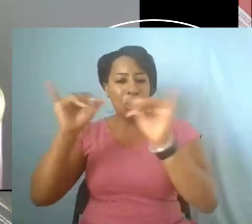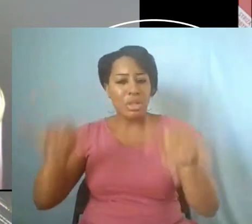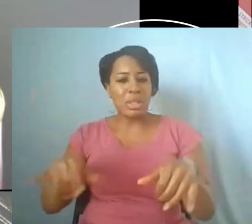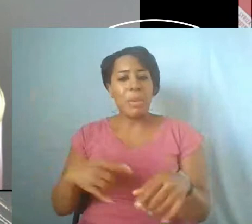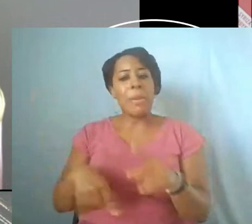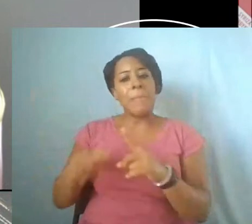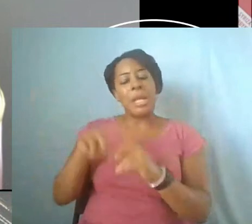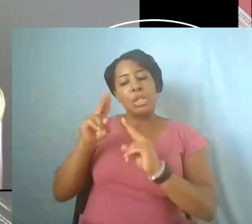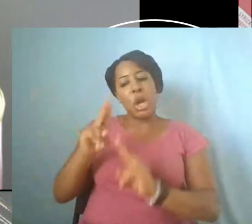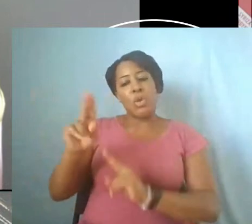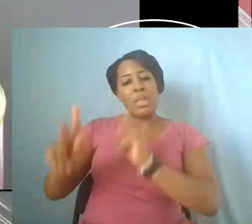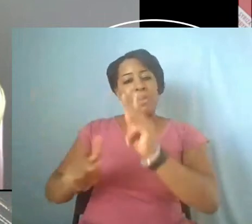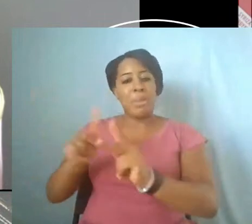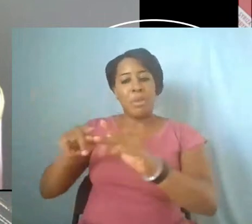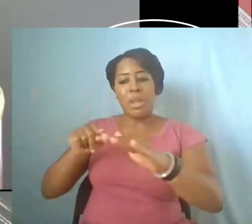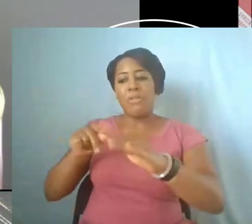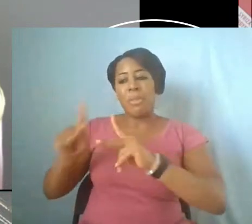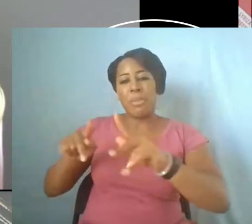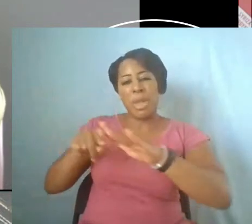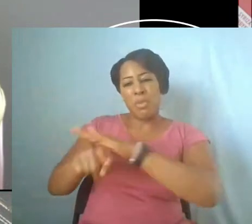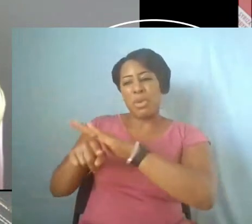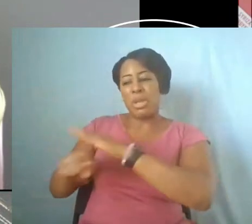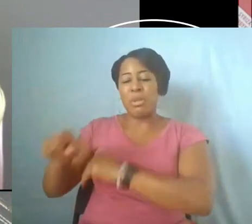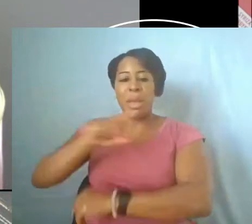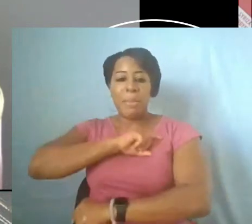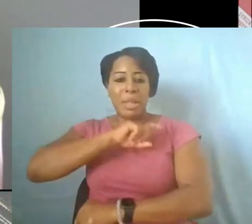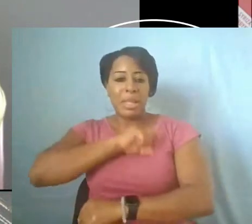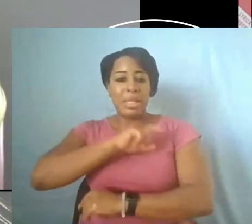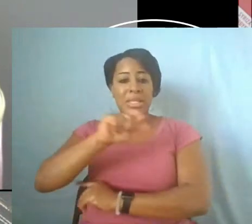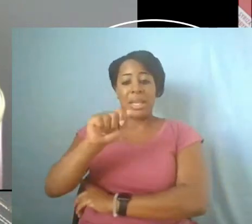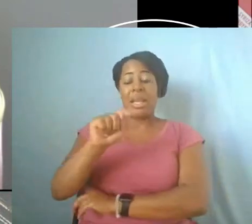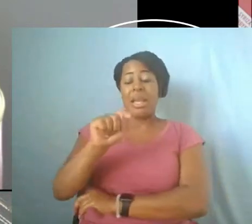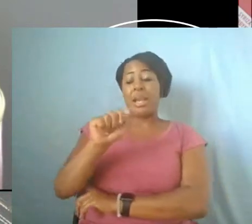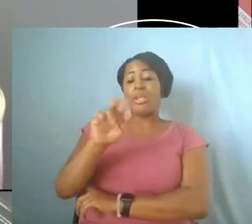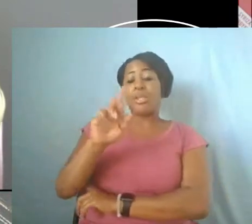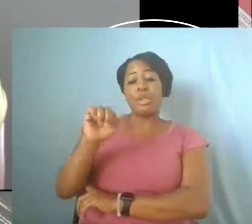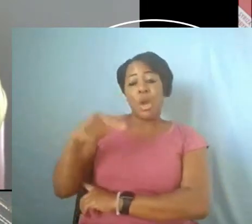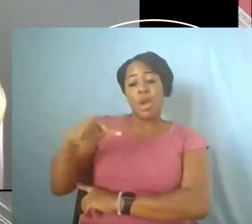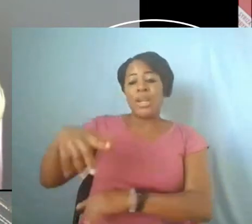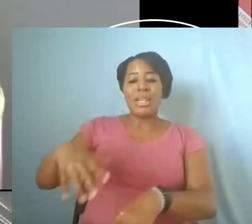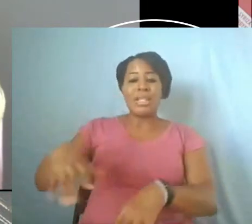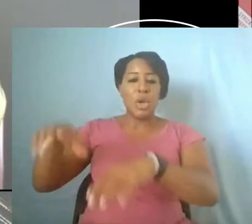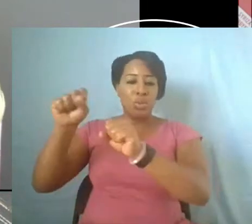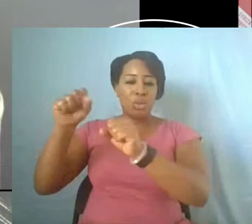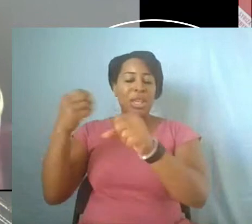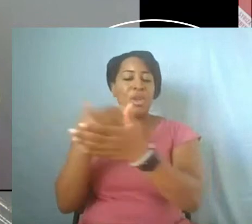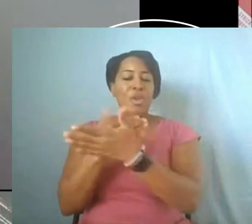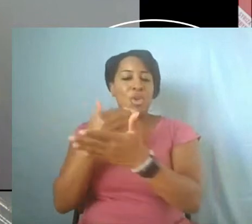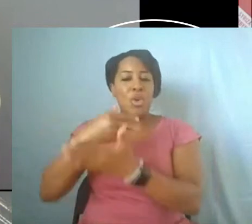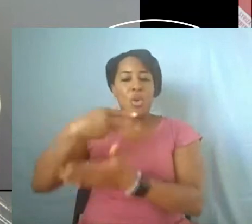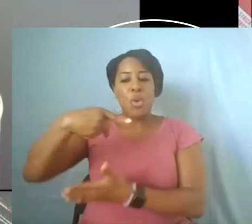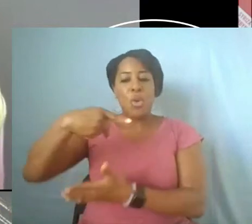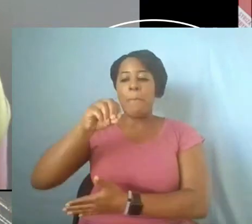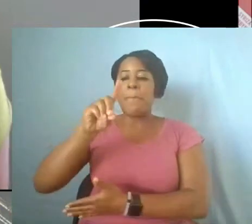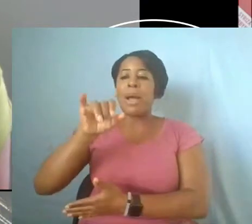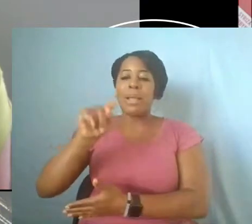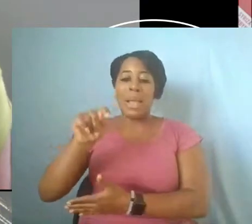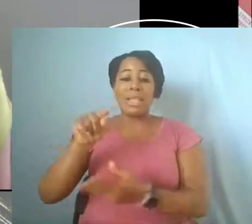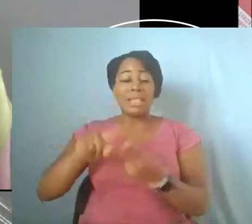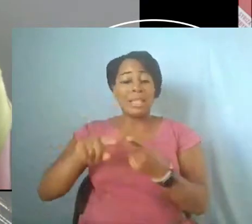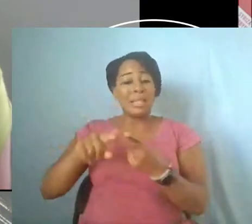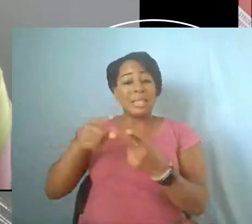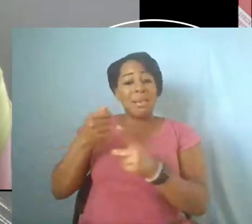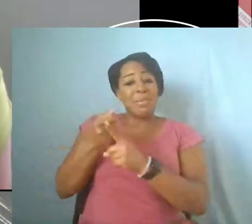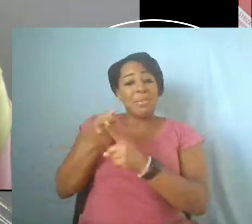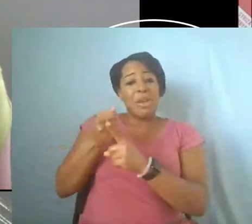police. Tariq is the host of a new podcast, and he's also a spoken word artist, and if he feels inspired, I'm